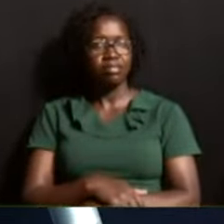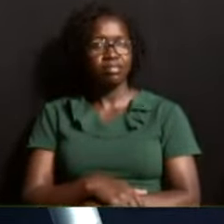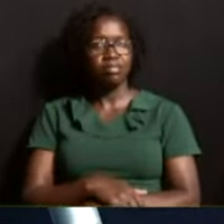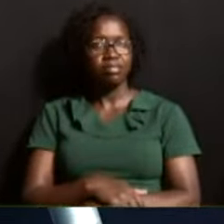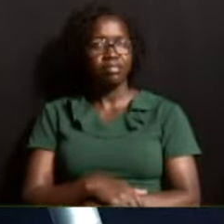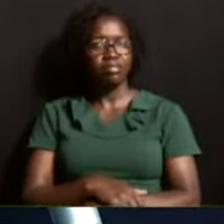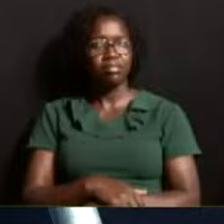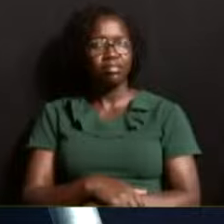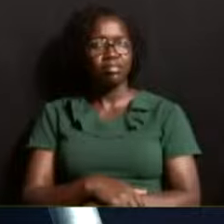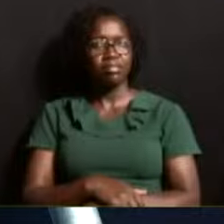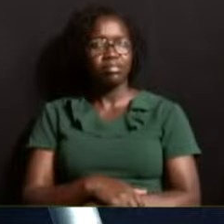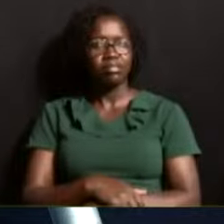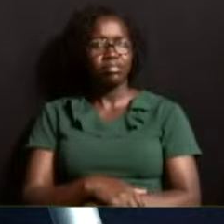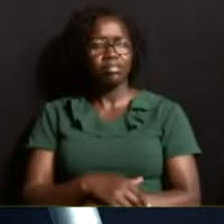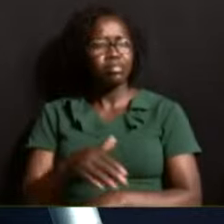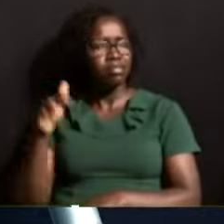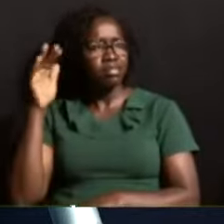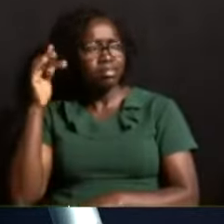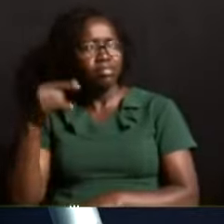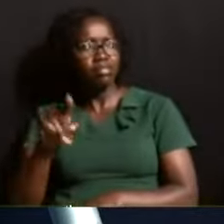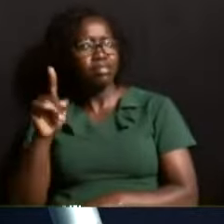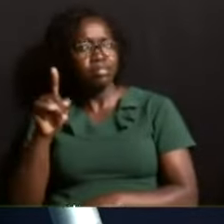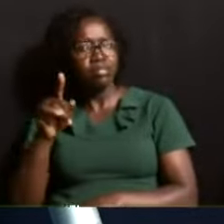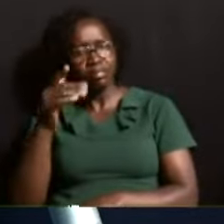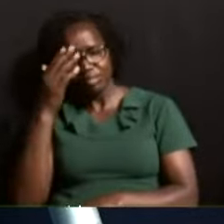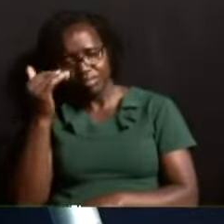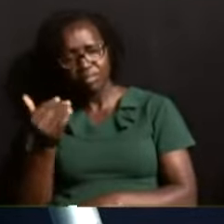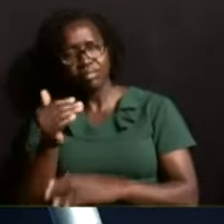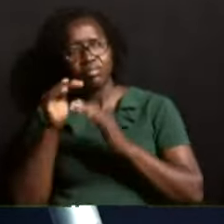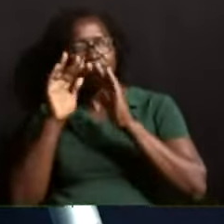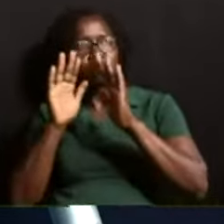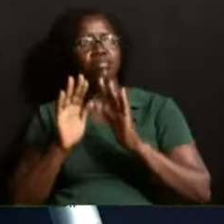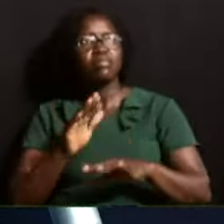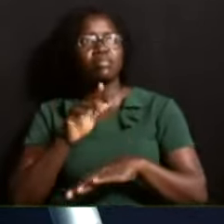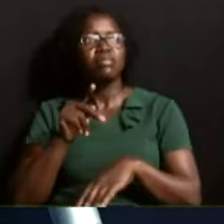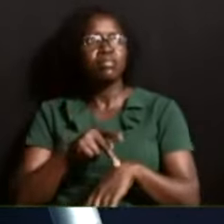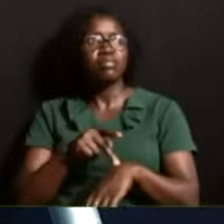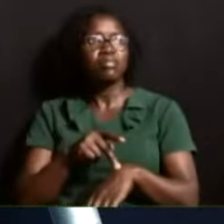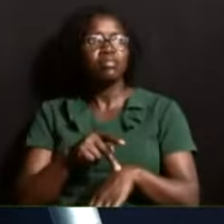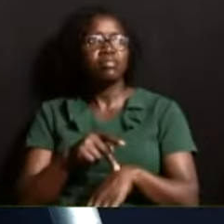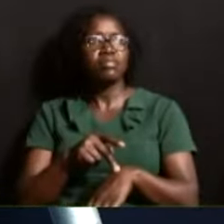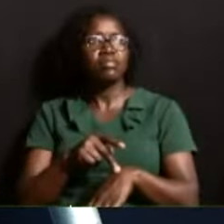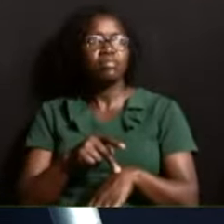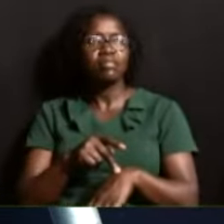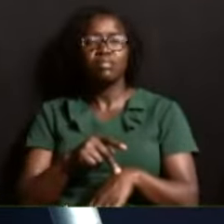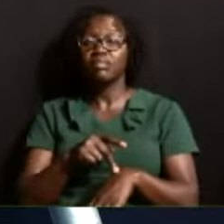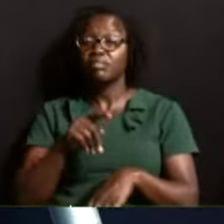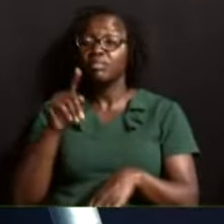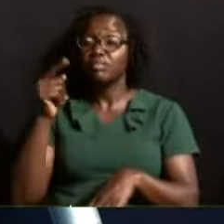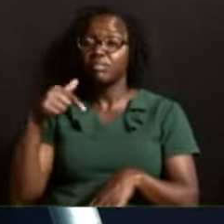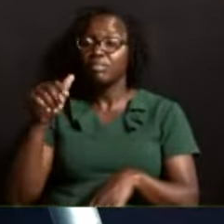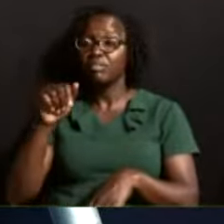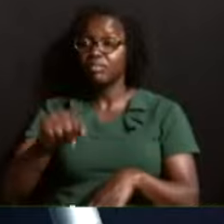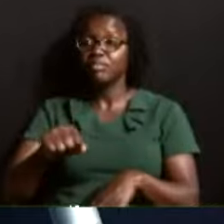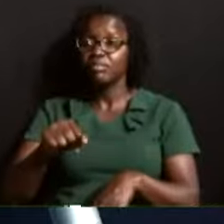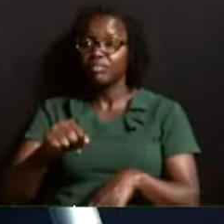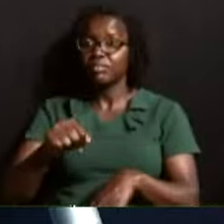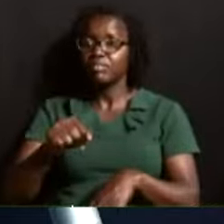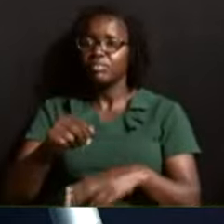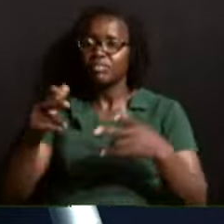Hear me right here, because there is an important principle. We can get